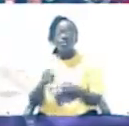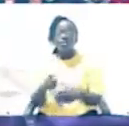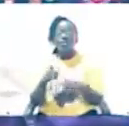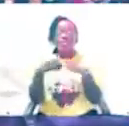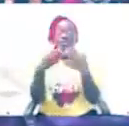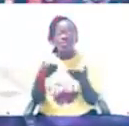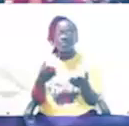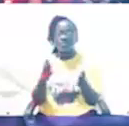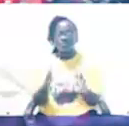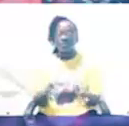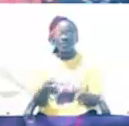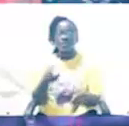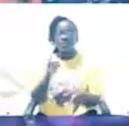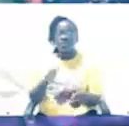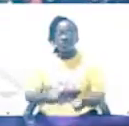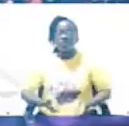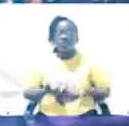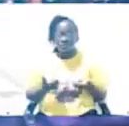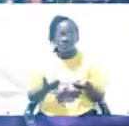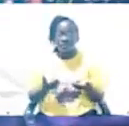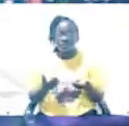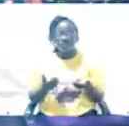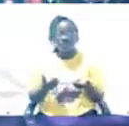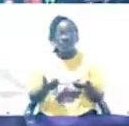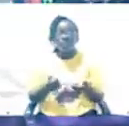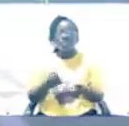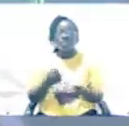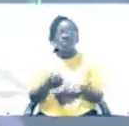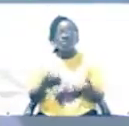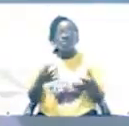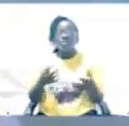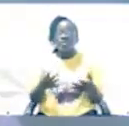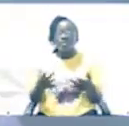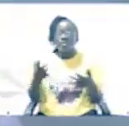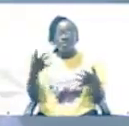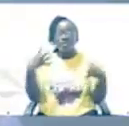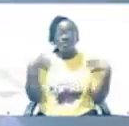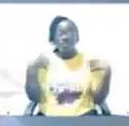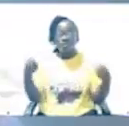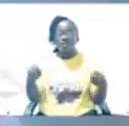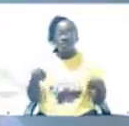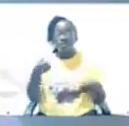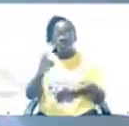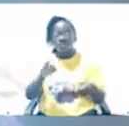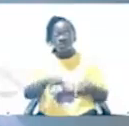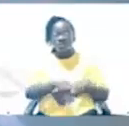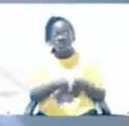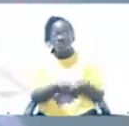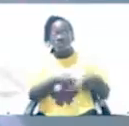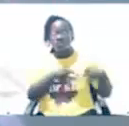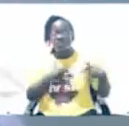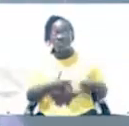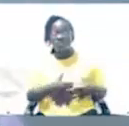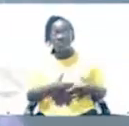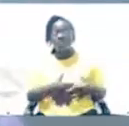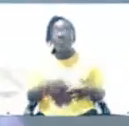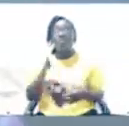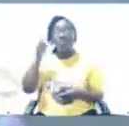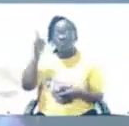the restorer. He is the healer of the broken heart. He is the